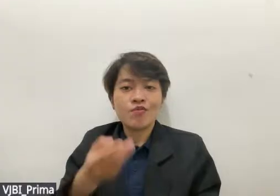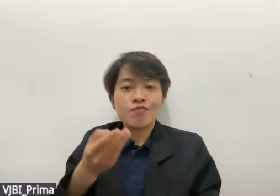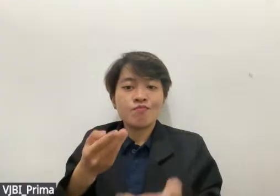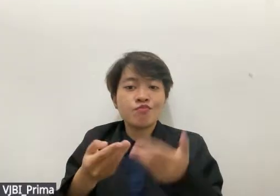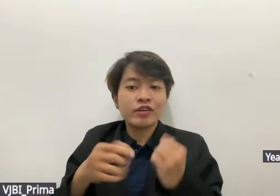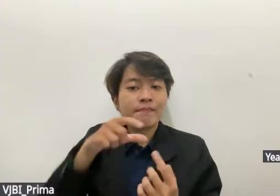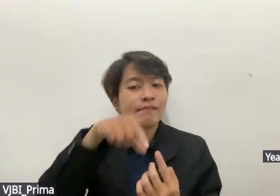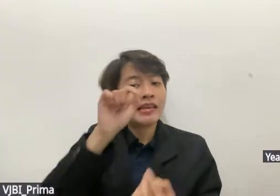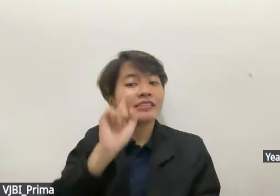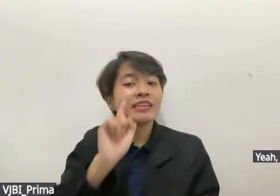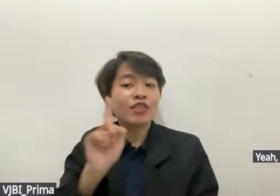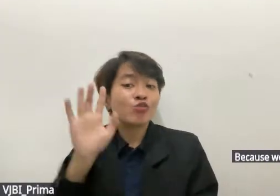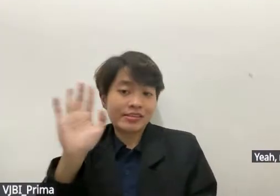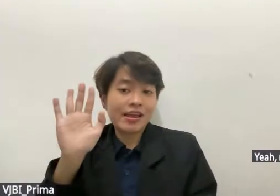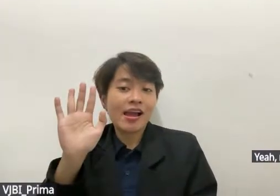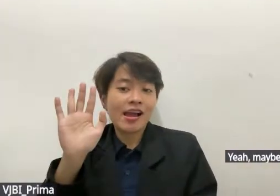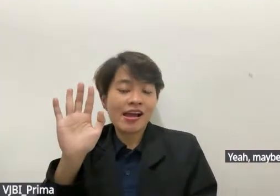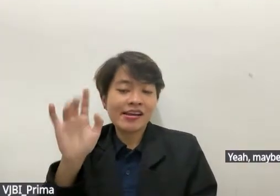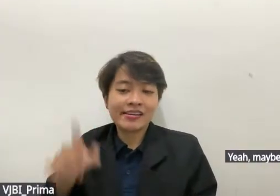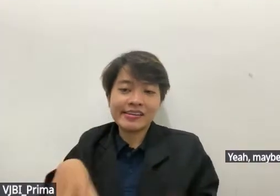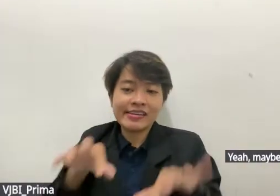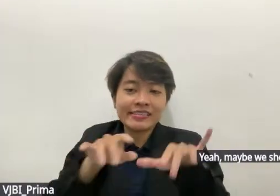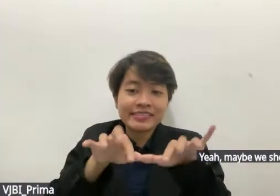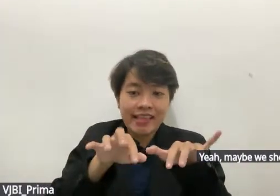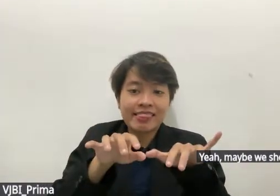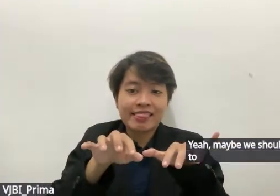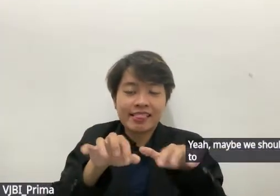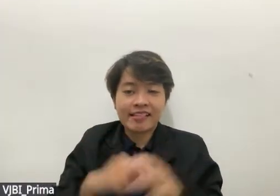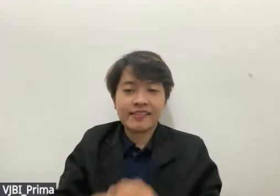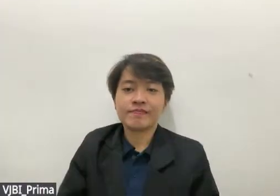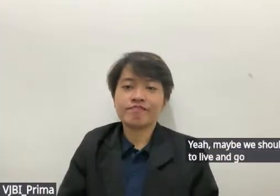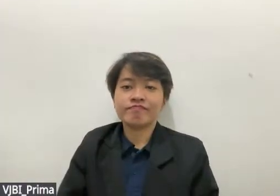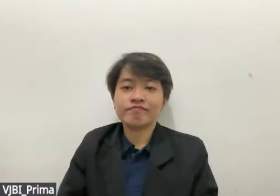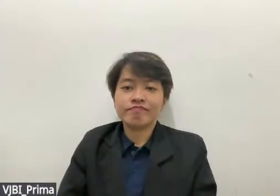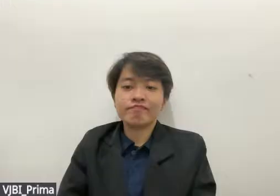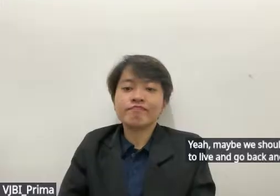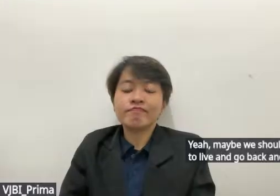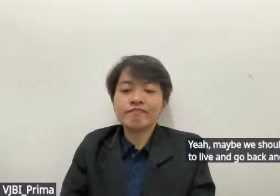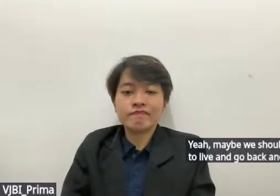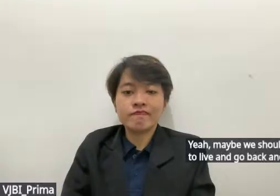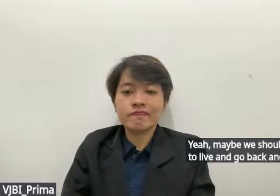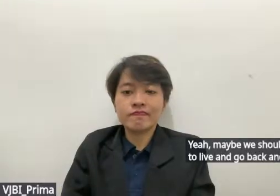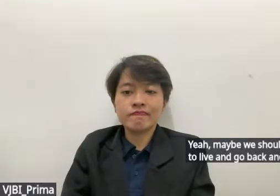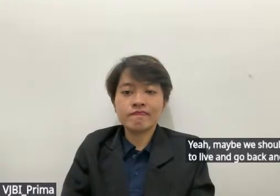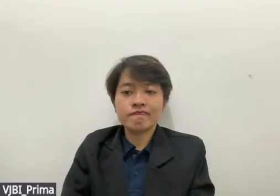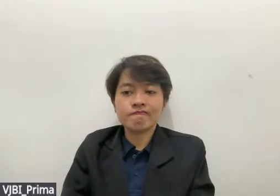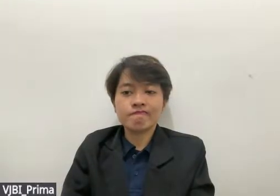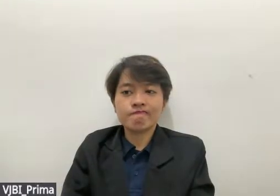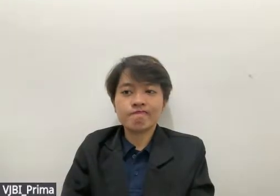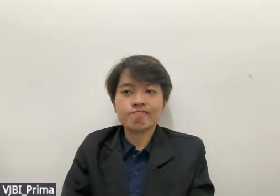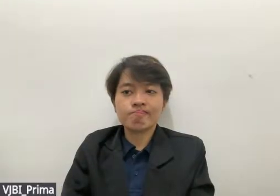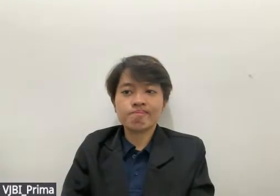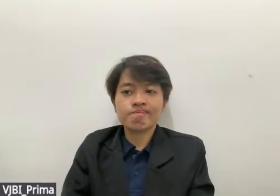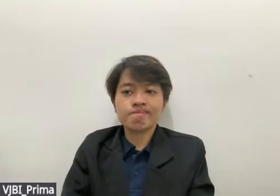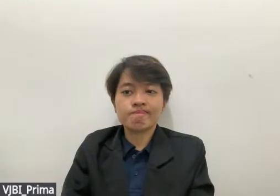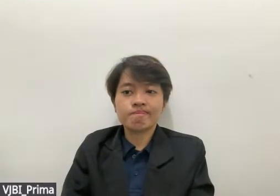the chat and then we'll turn it back Great. over to live and go back and forth. I'll let you pick one,